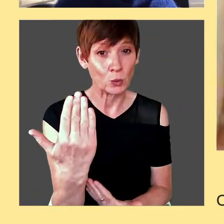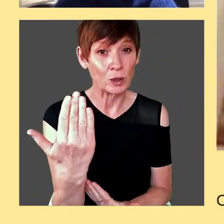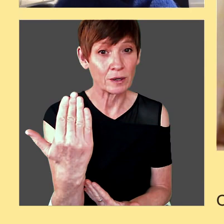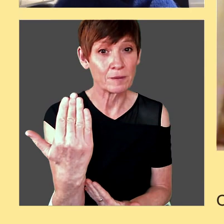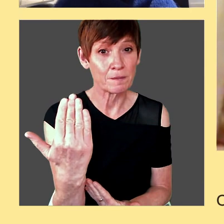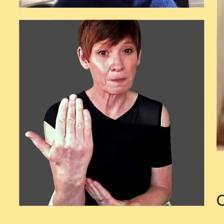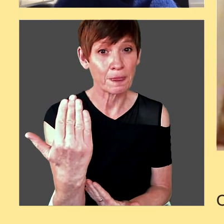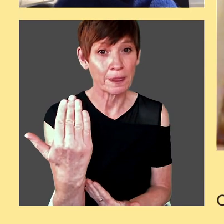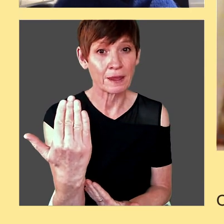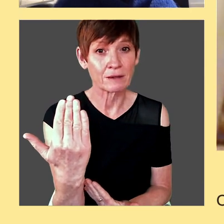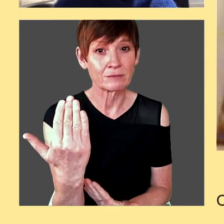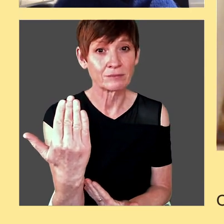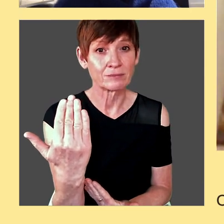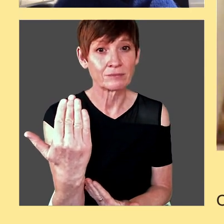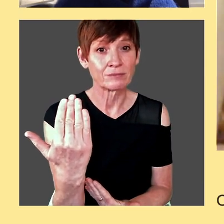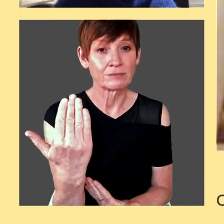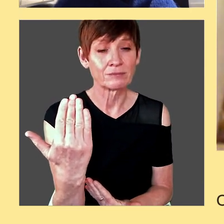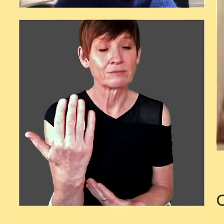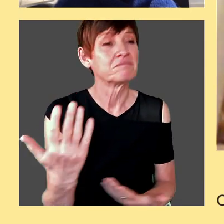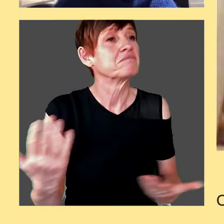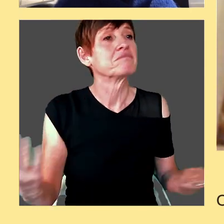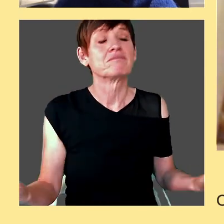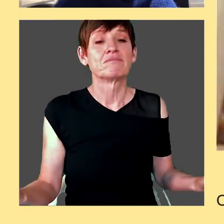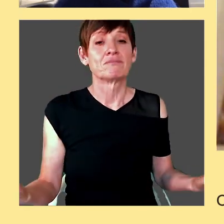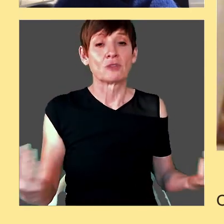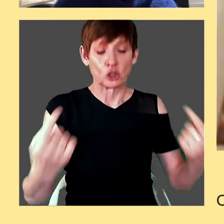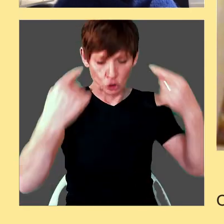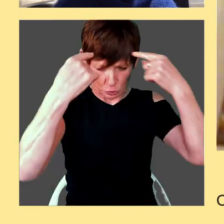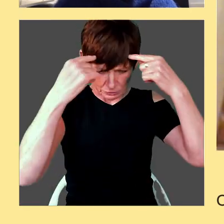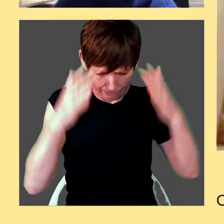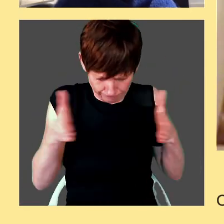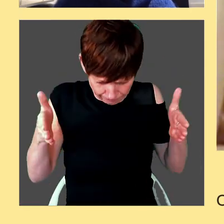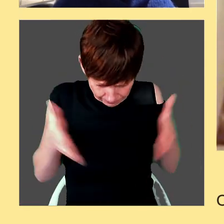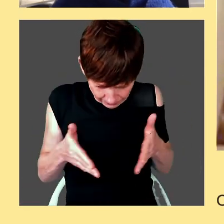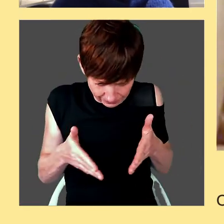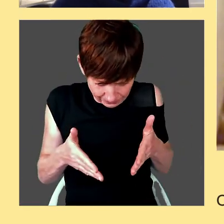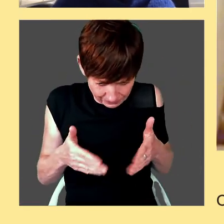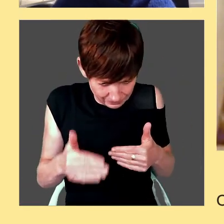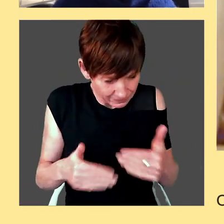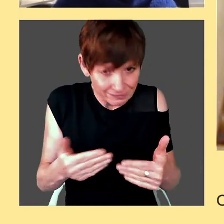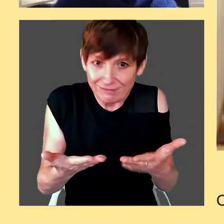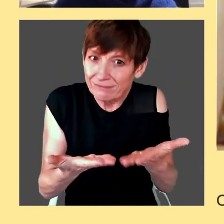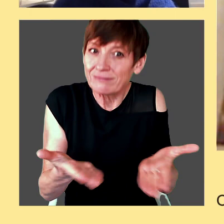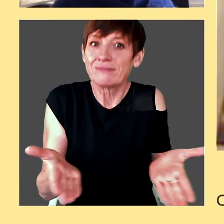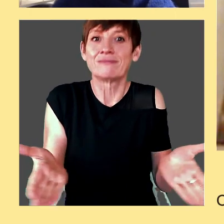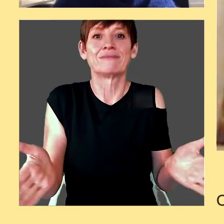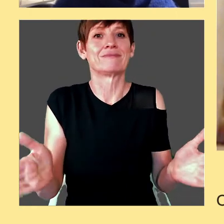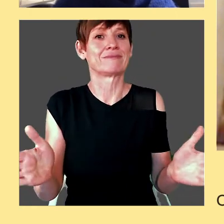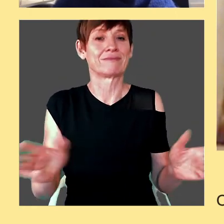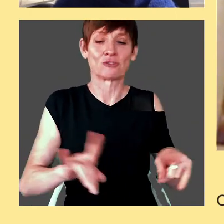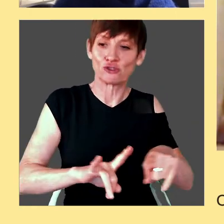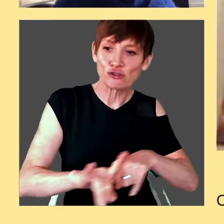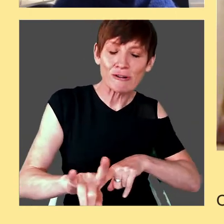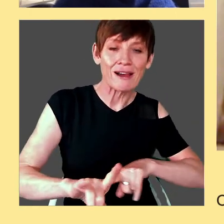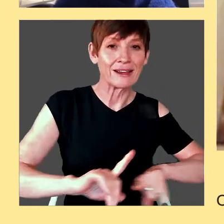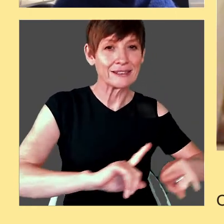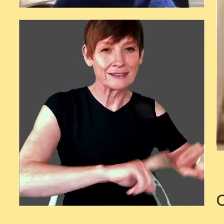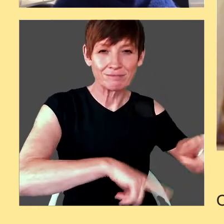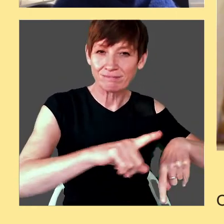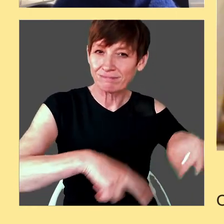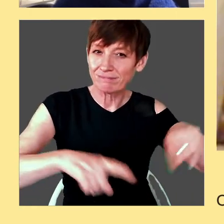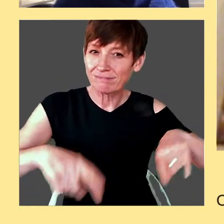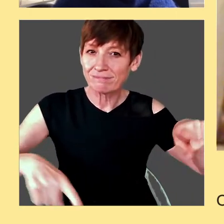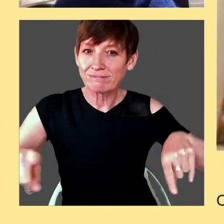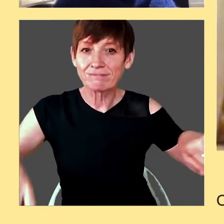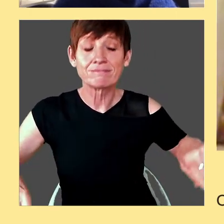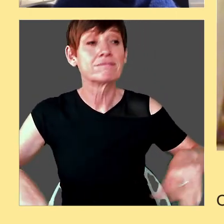Don't stick on what you have done. You know, try other things, try other direction. For